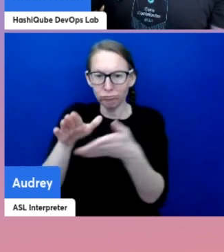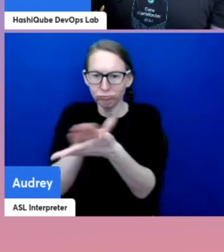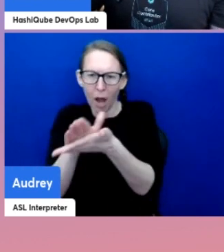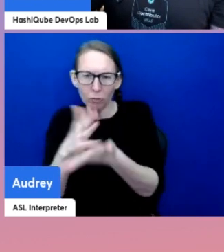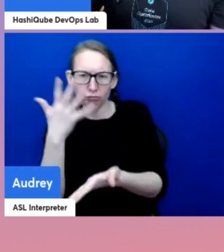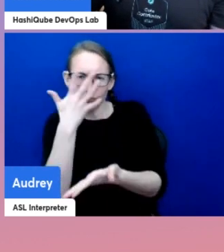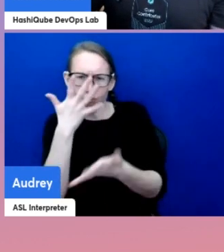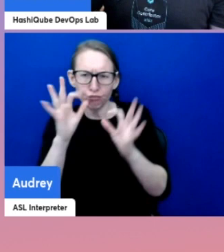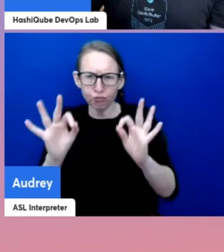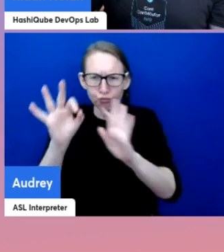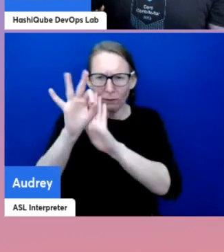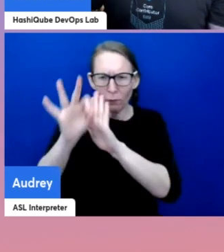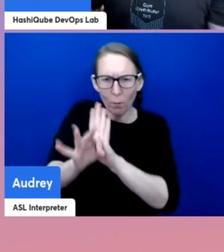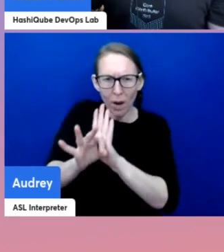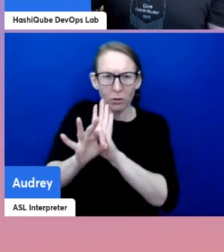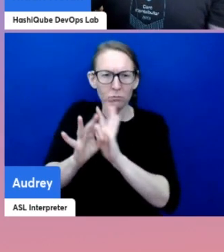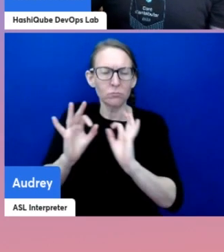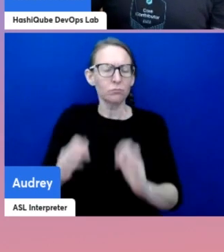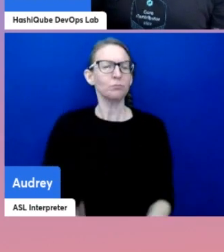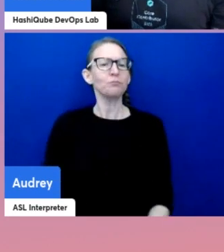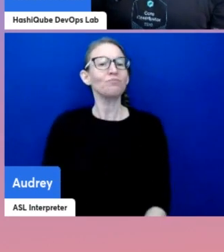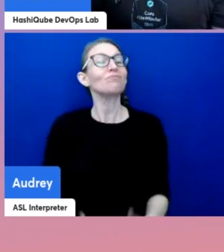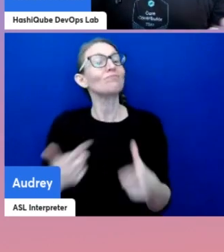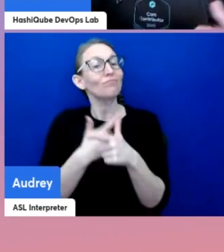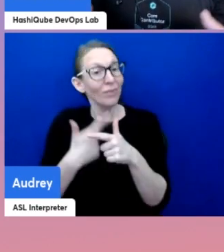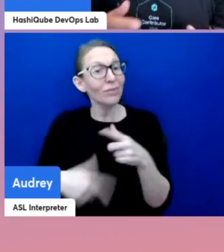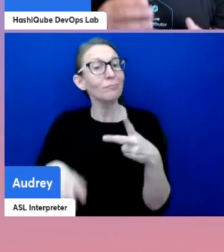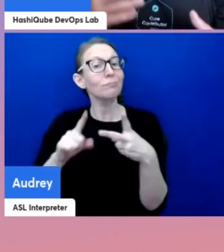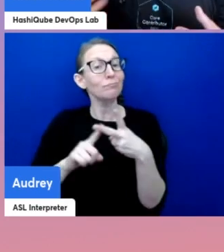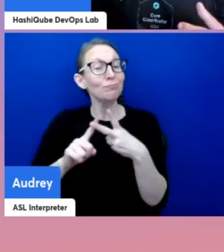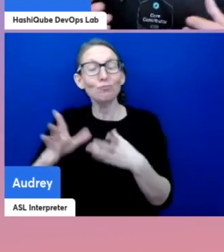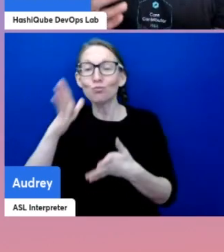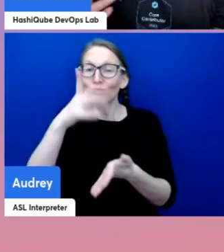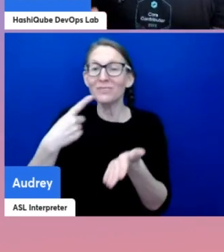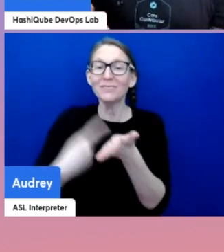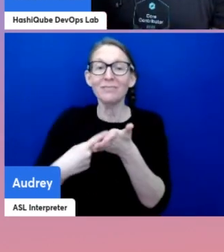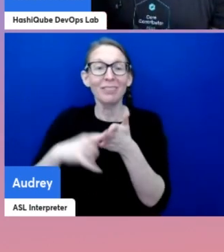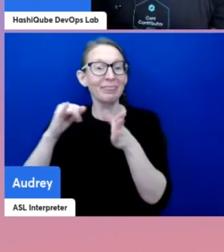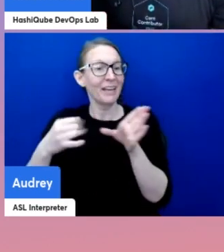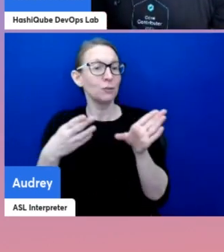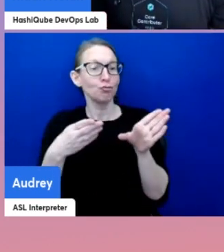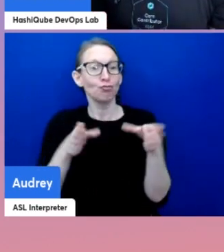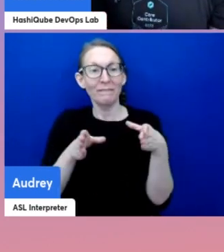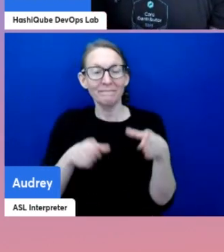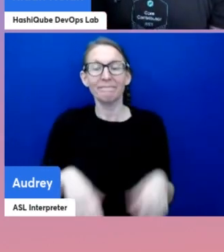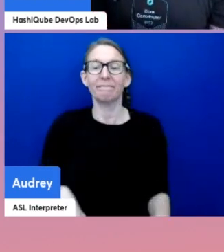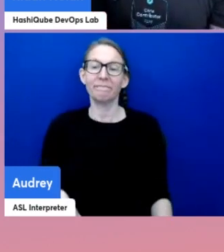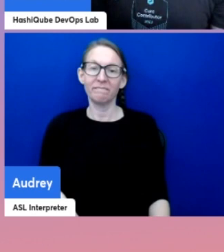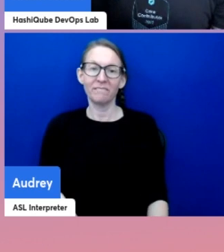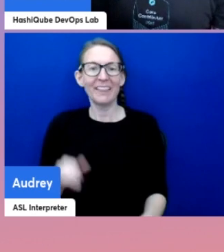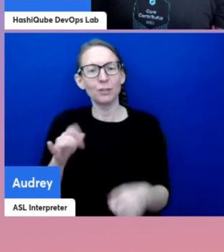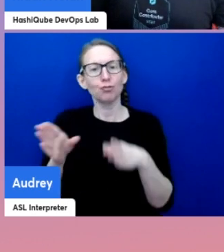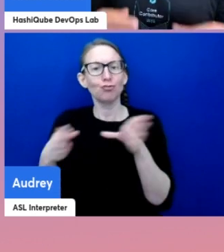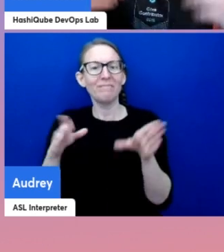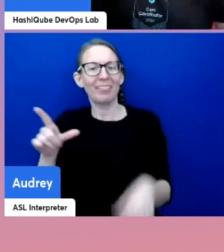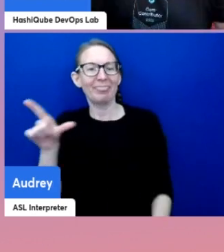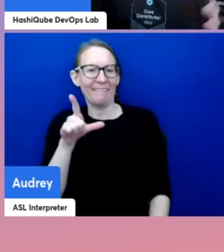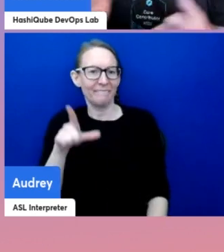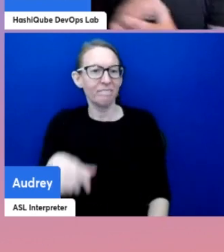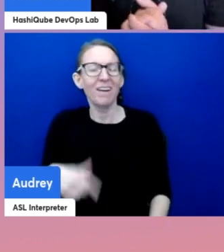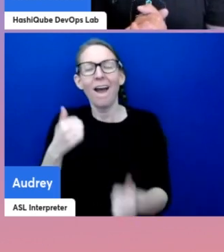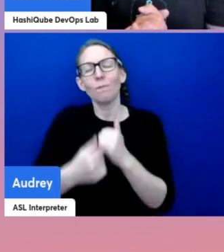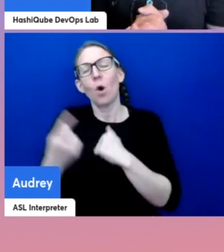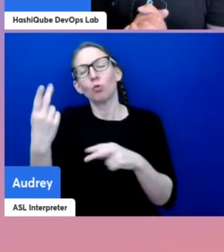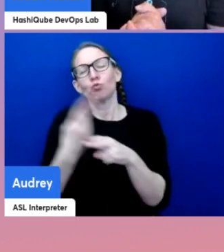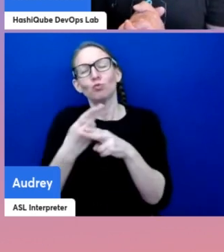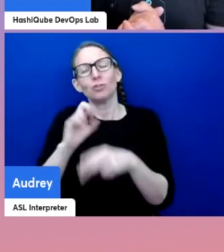And then secondly, I'm going to discuss this shift left component. Now, everyone uses shift